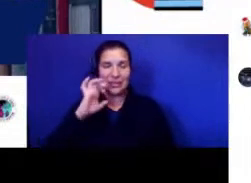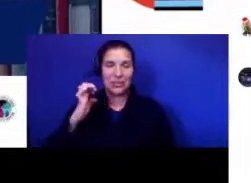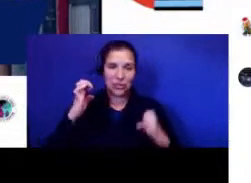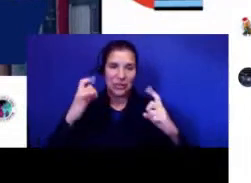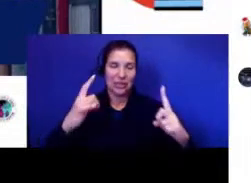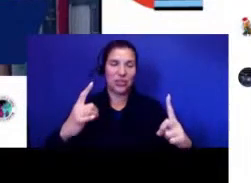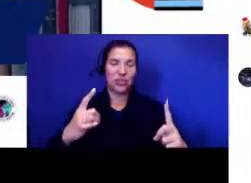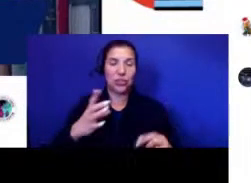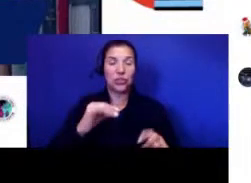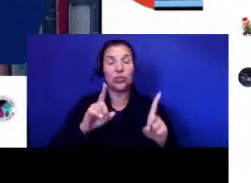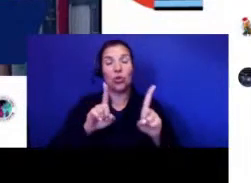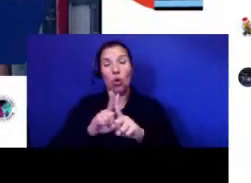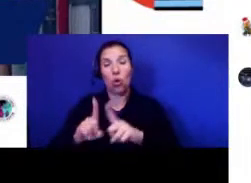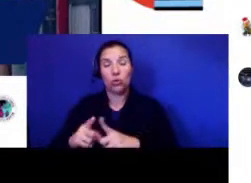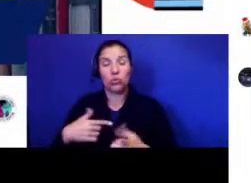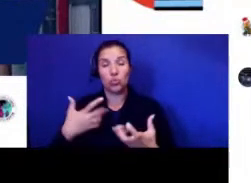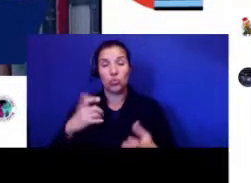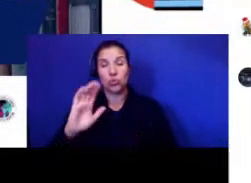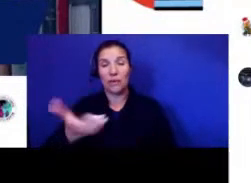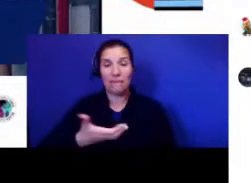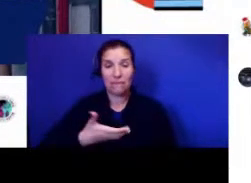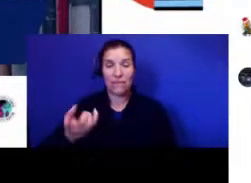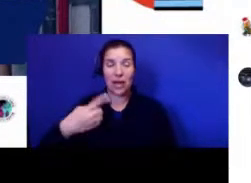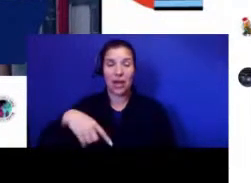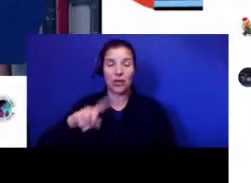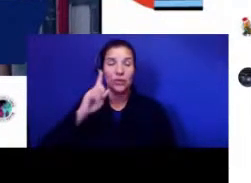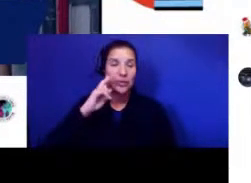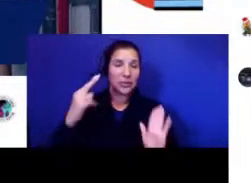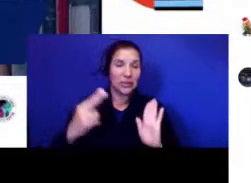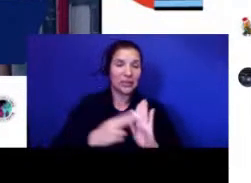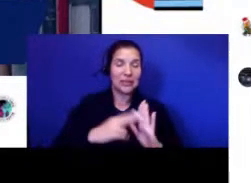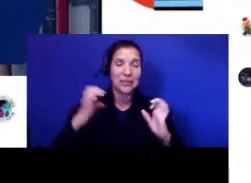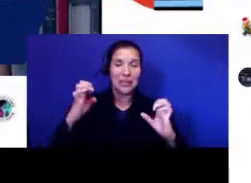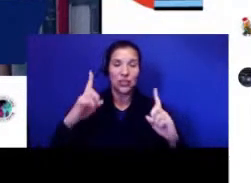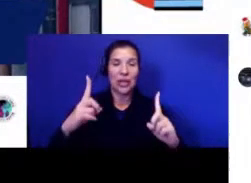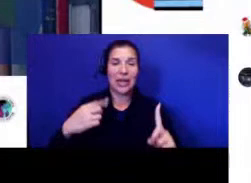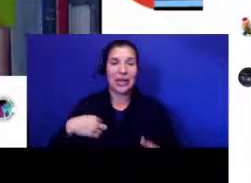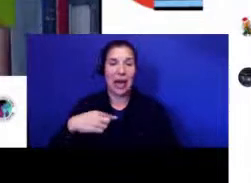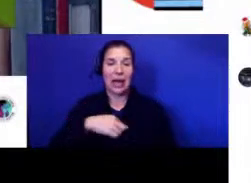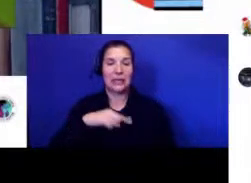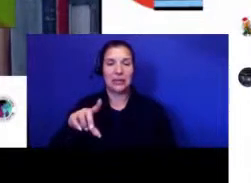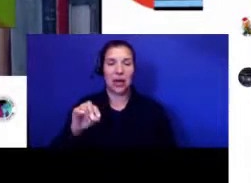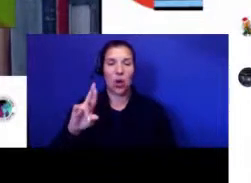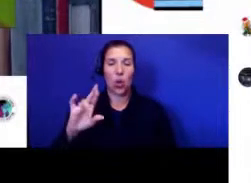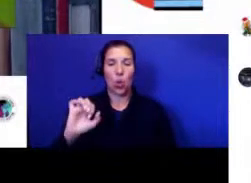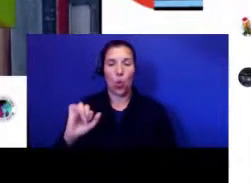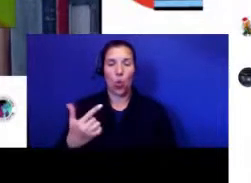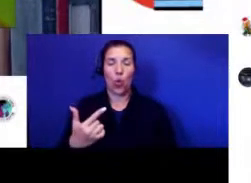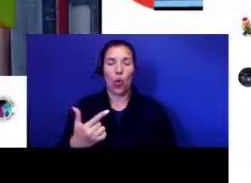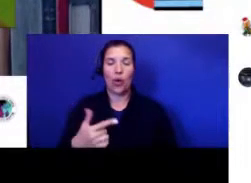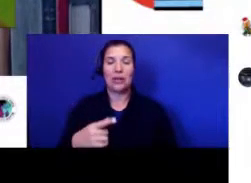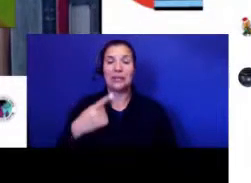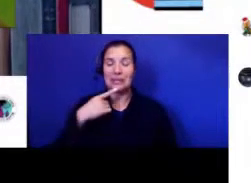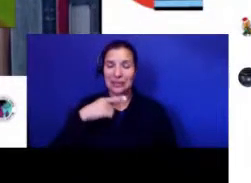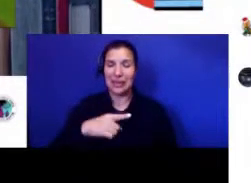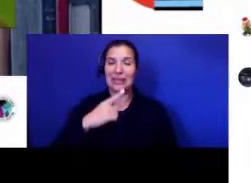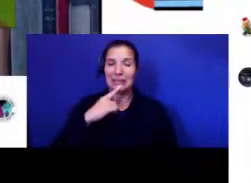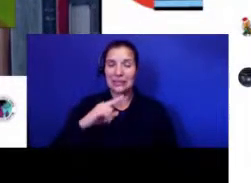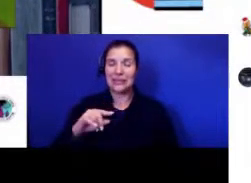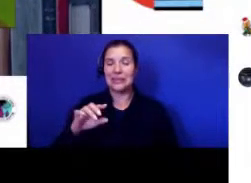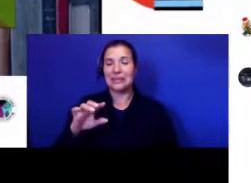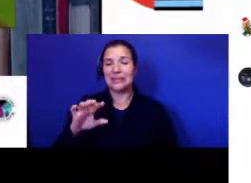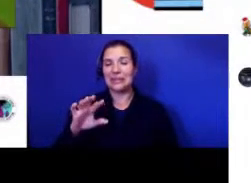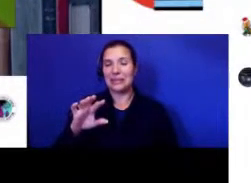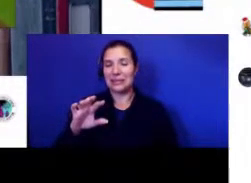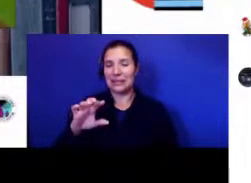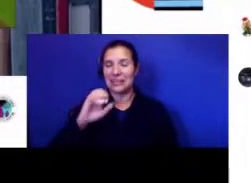finally, I want to invite you to check out educateus.org. That is SECUS's C4